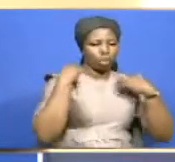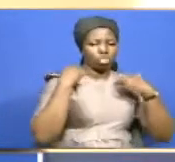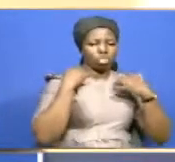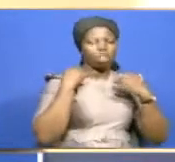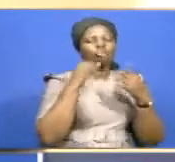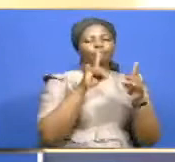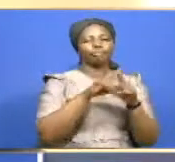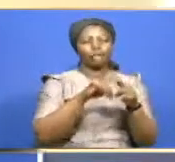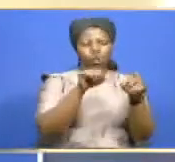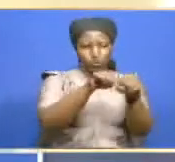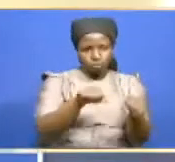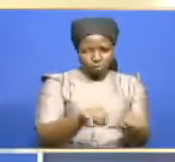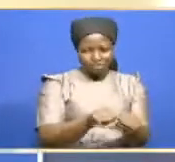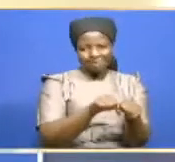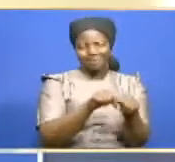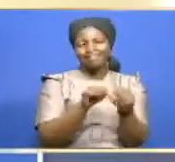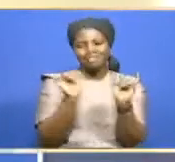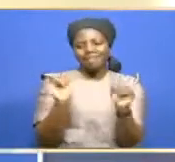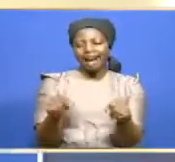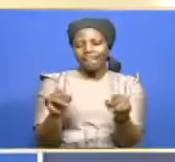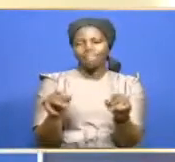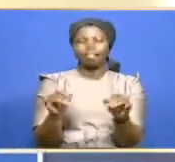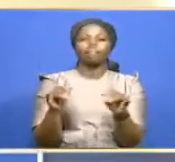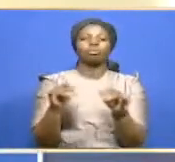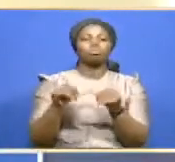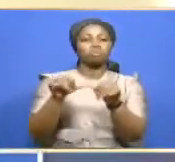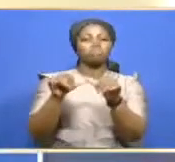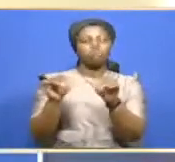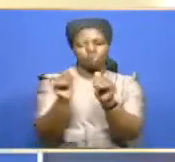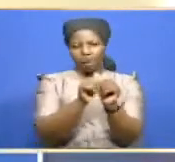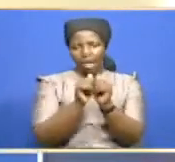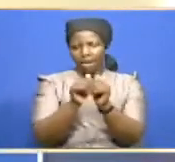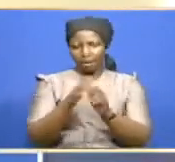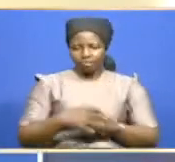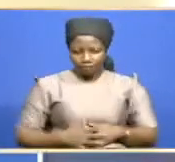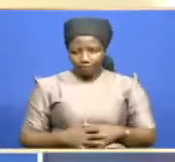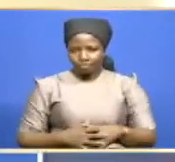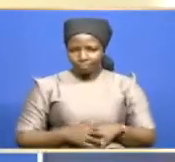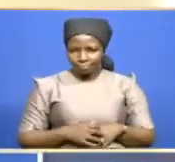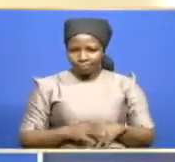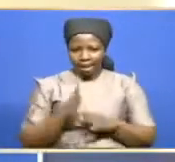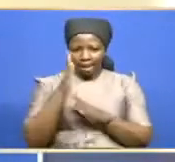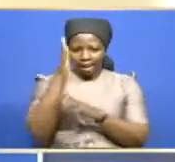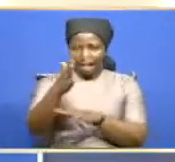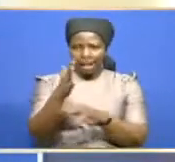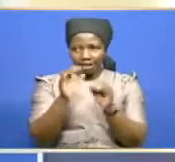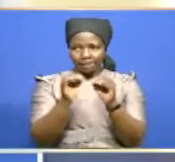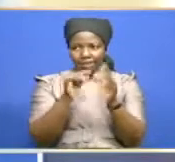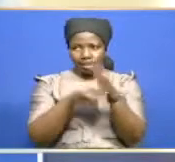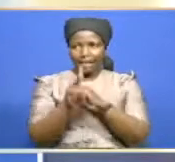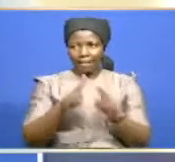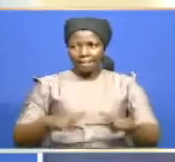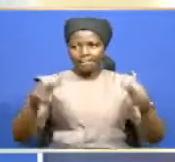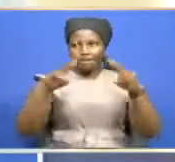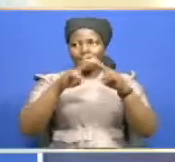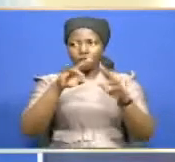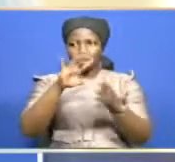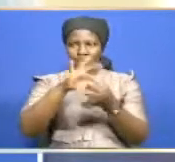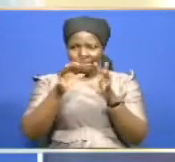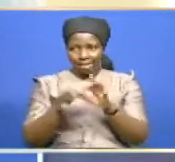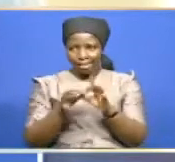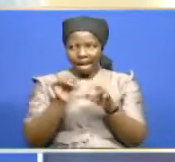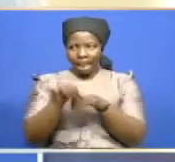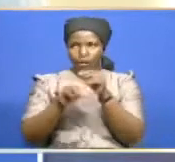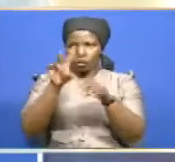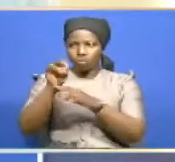actually coexist. Indirectly, in the value chain, a whopping 20 million people are